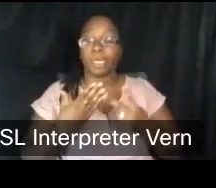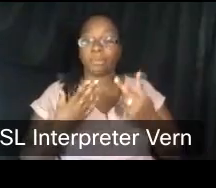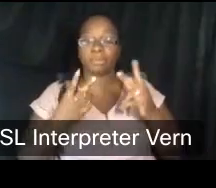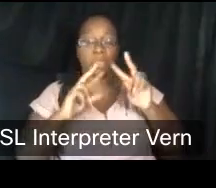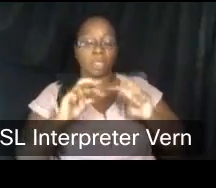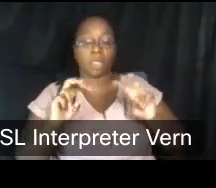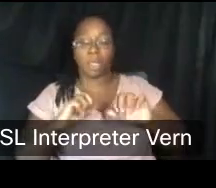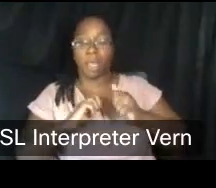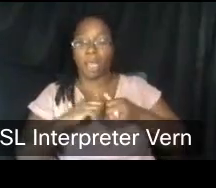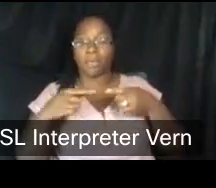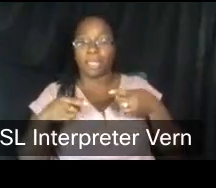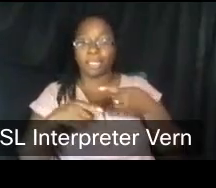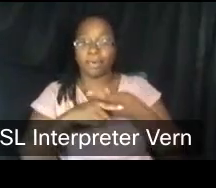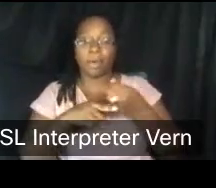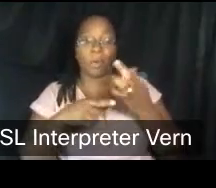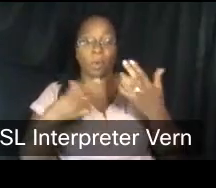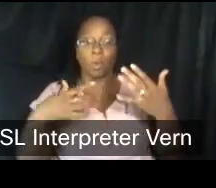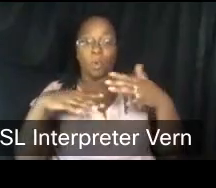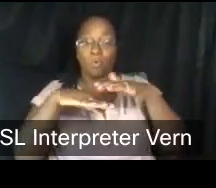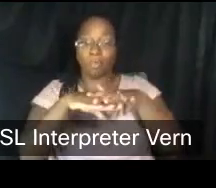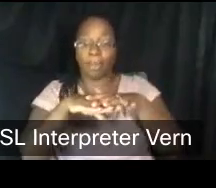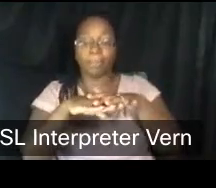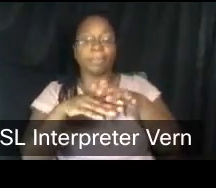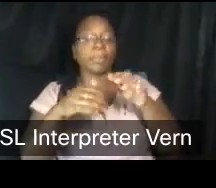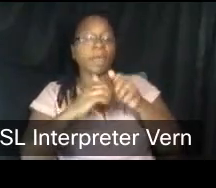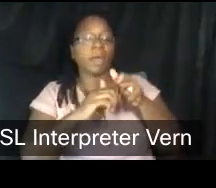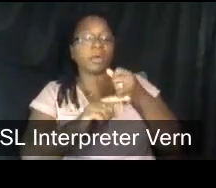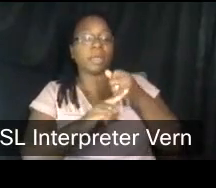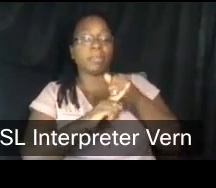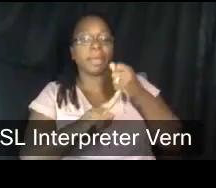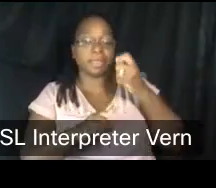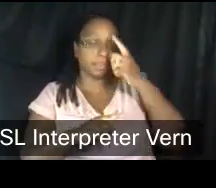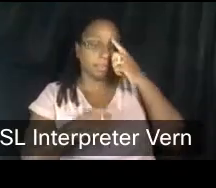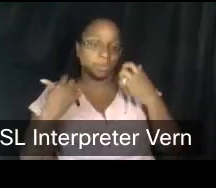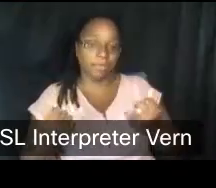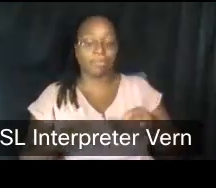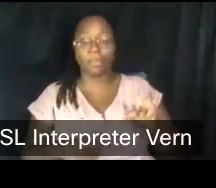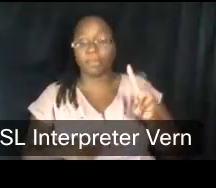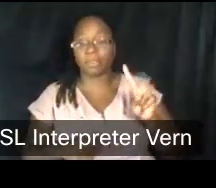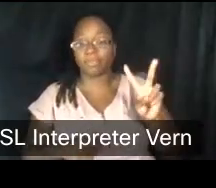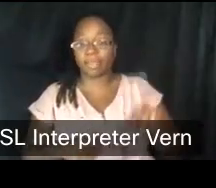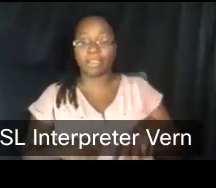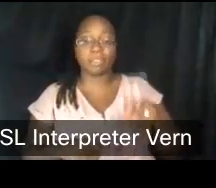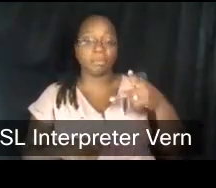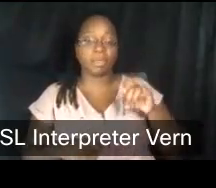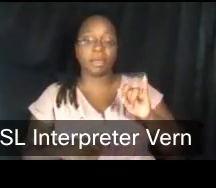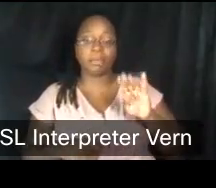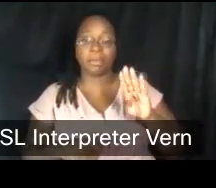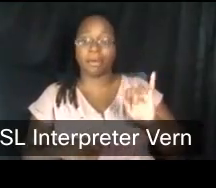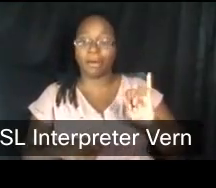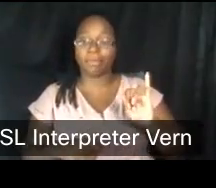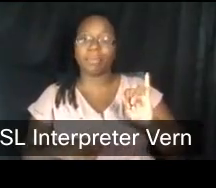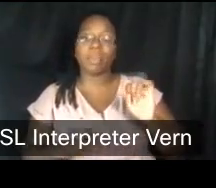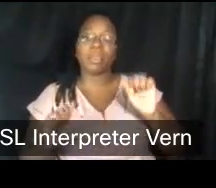and partner-inflicted brain injury. By having cross trainings, services will no longer be siloed and can much